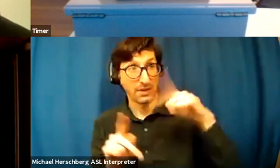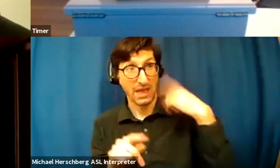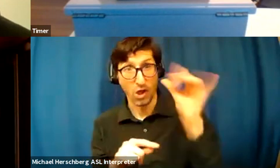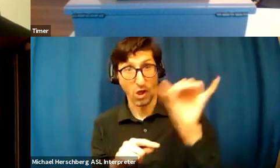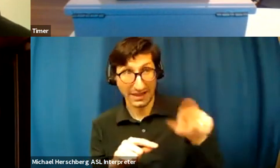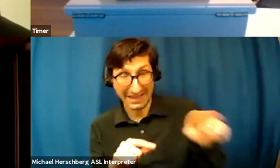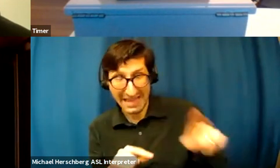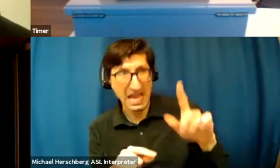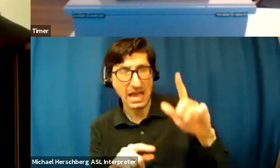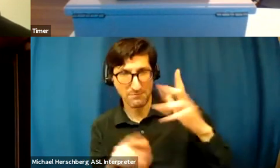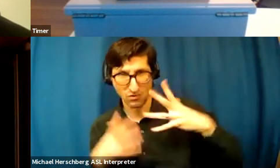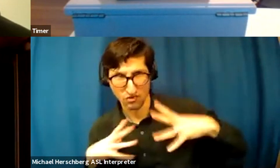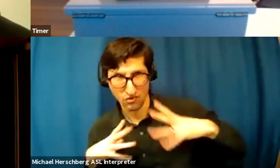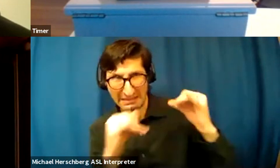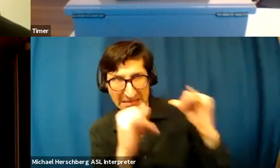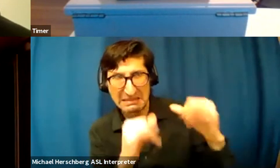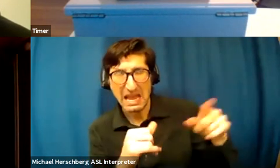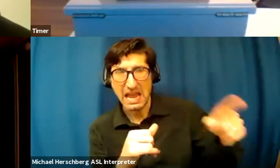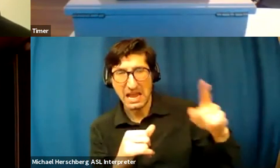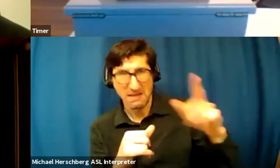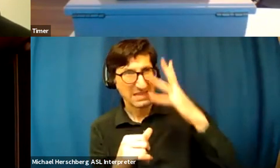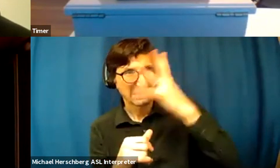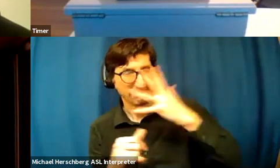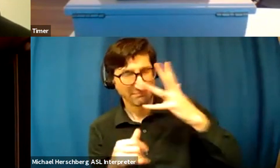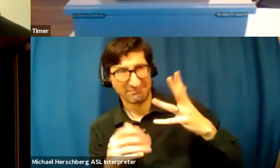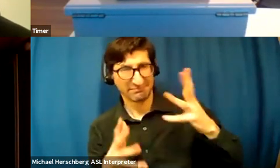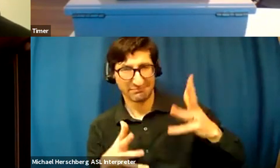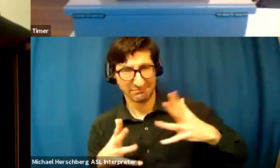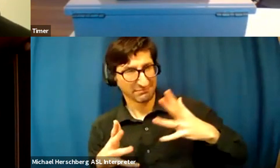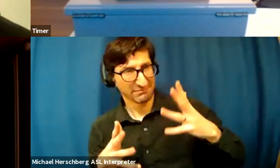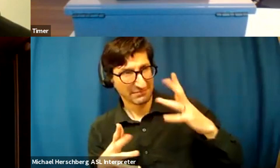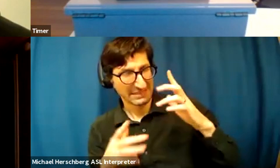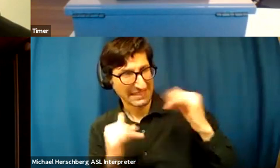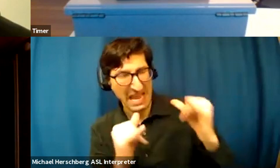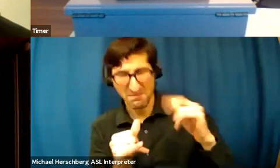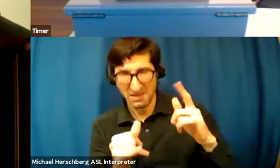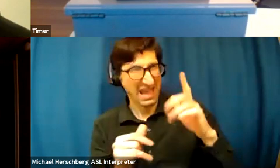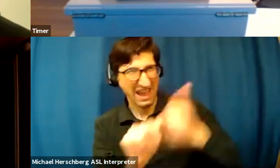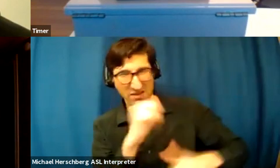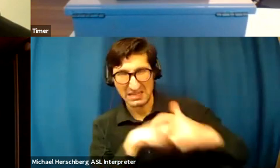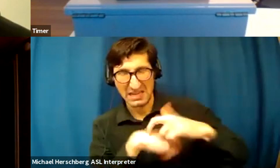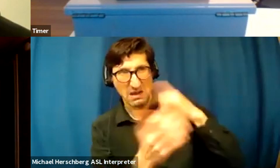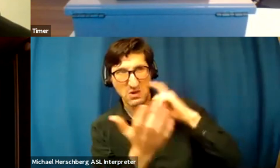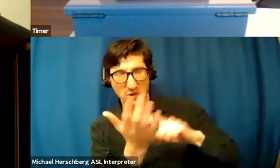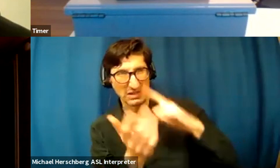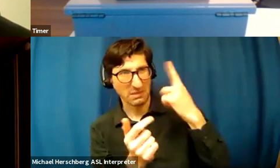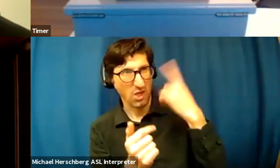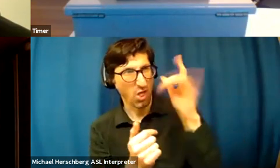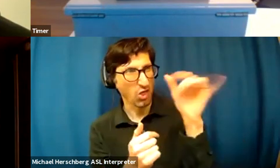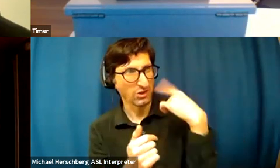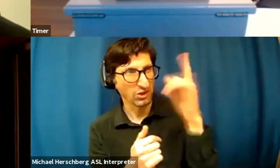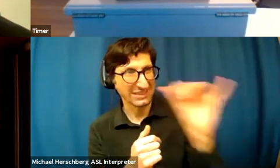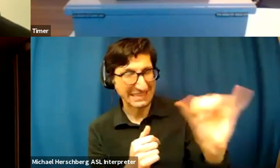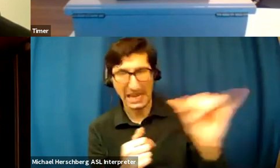him, had the same demeanor as him, triggered that little six-year-old girl's experience inside me every time. To say the least,